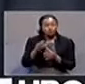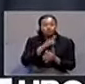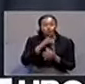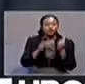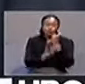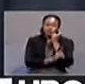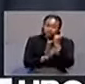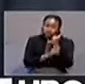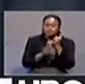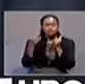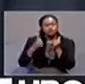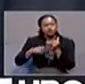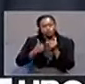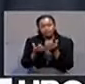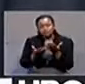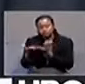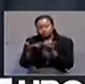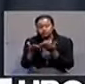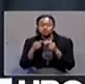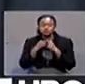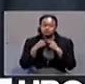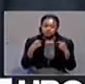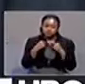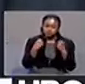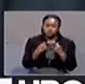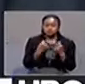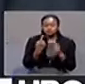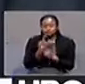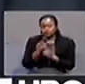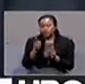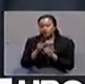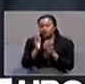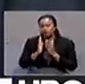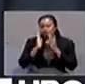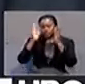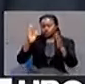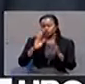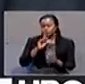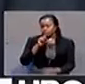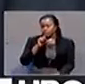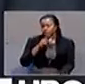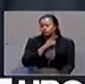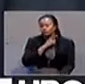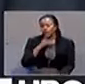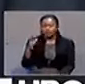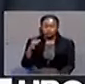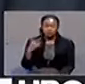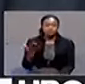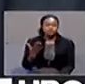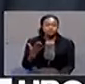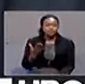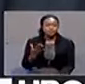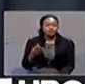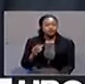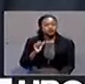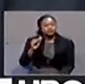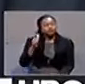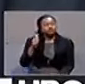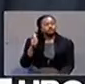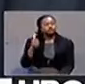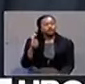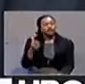I was interacting with the Reverend Fathers and the Bishop of Kasana Luwero, Bishop Semogerere, he had a plan